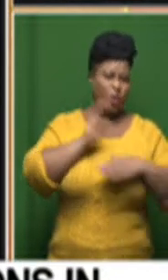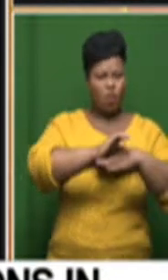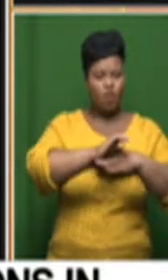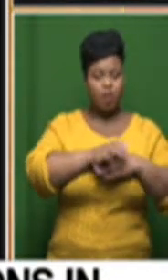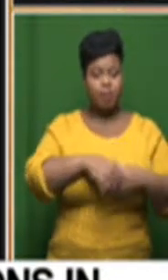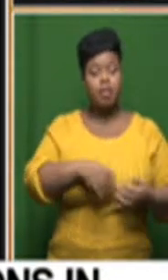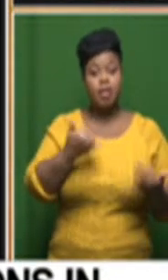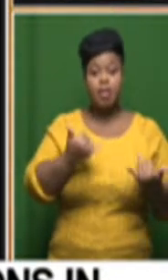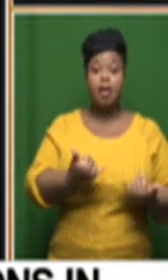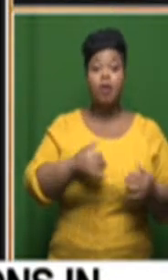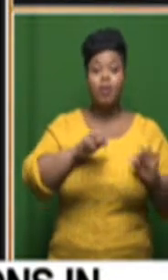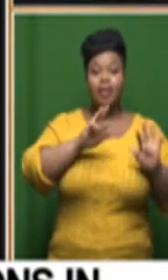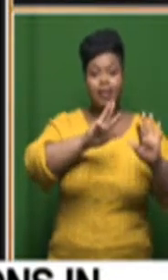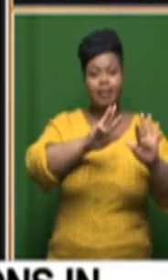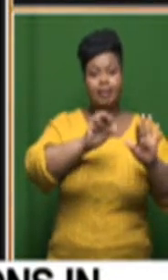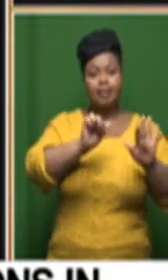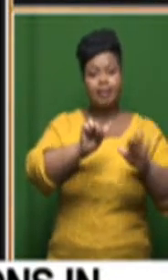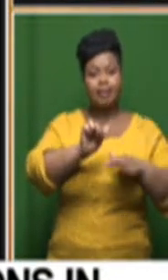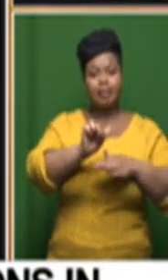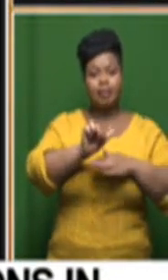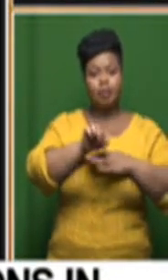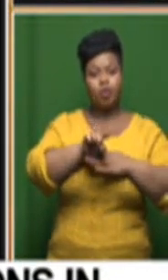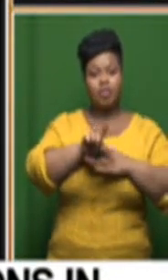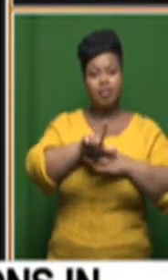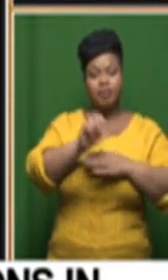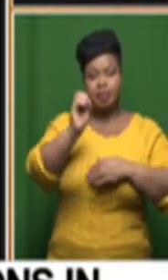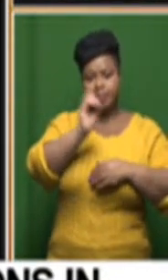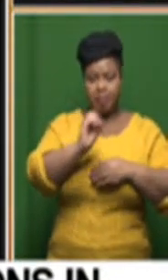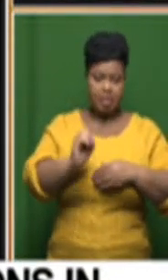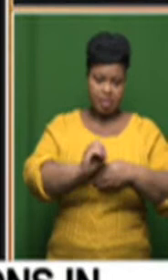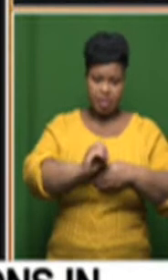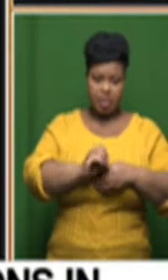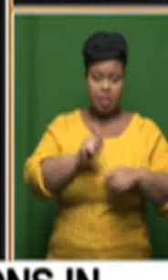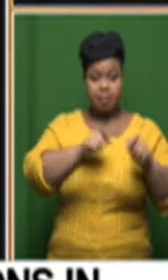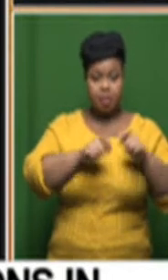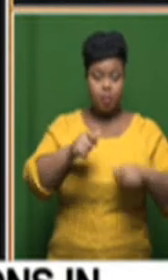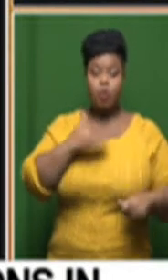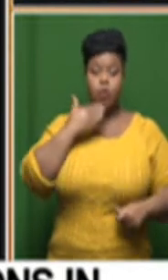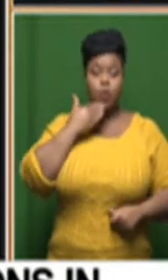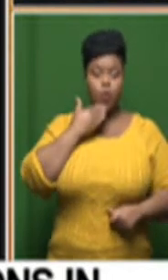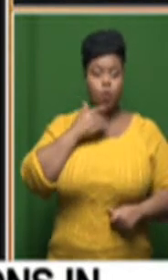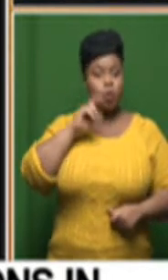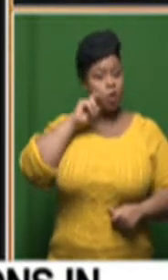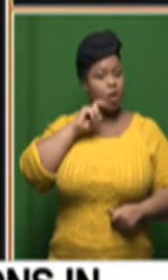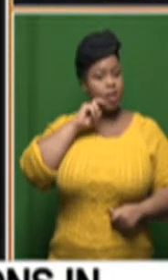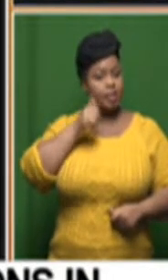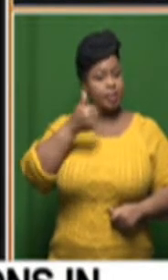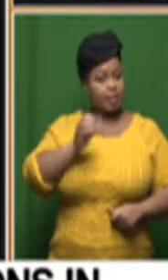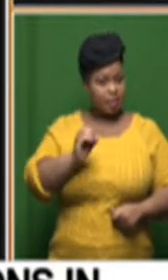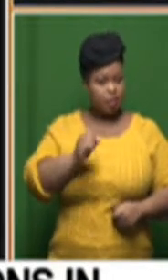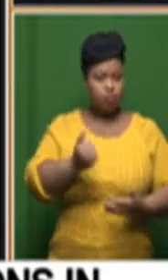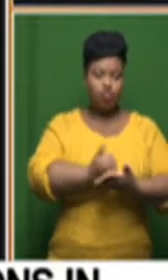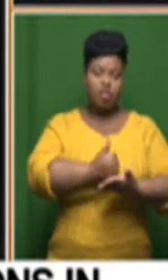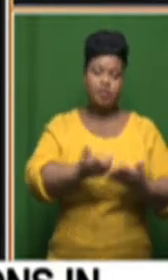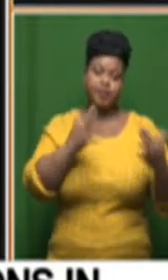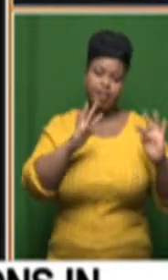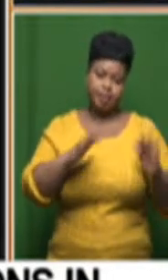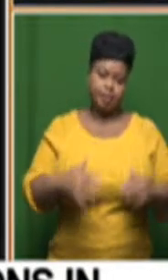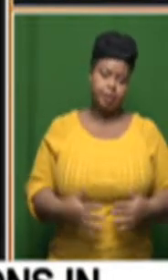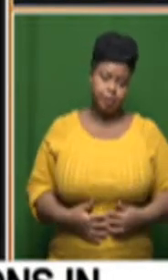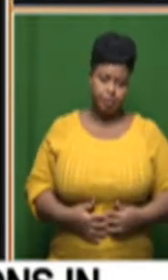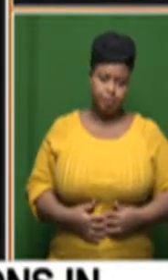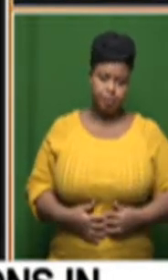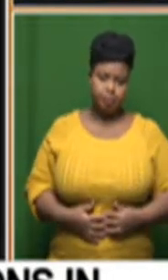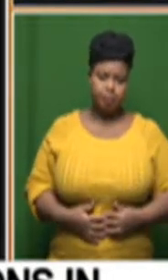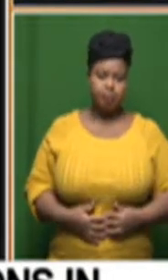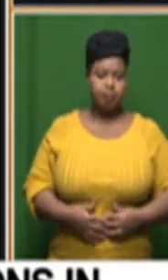at 96.7% of our population over 60 that are registered, and we